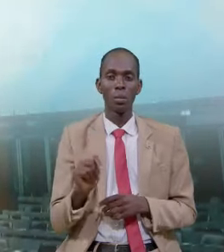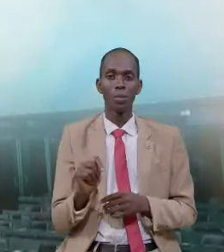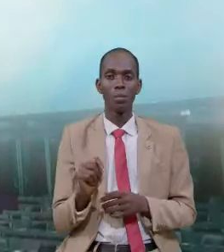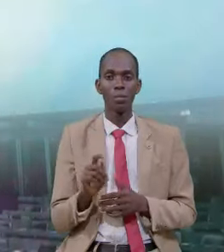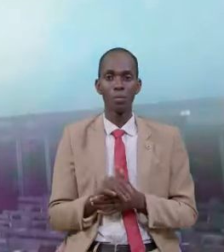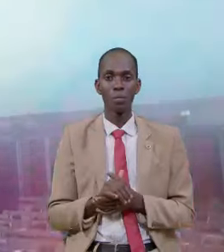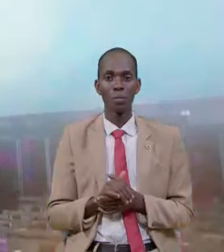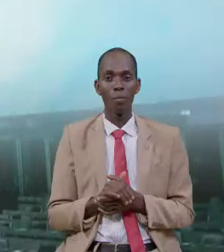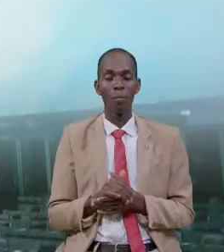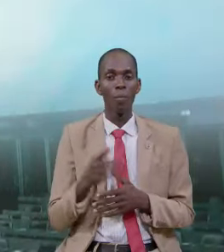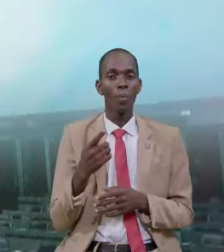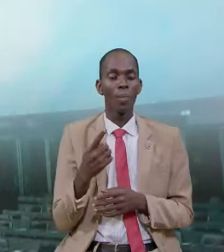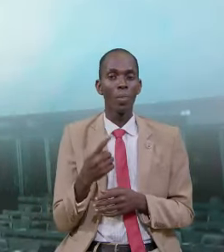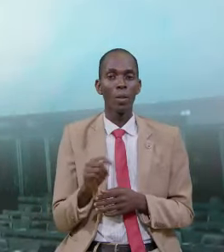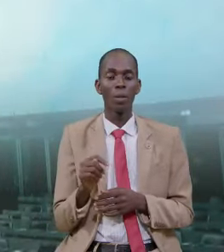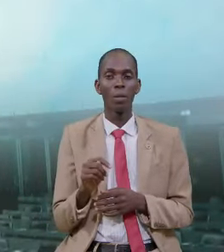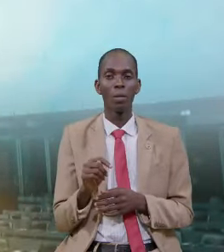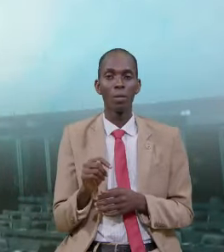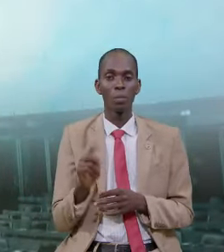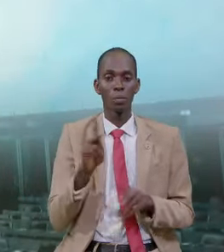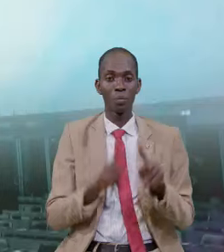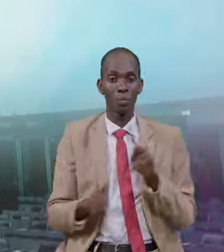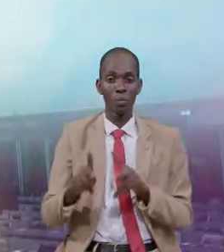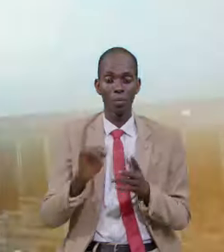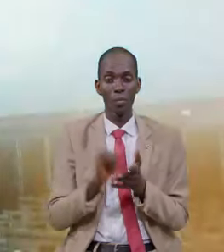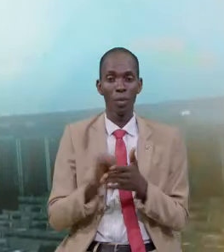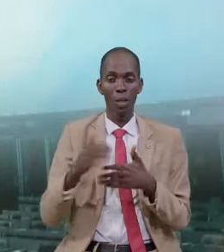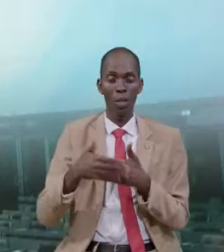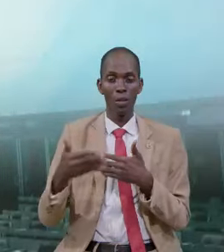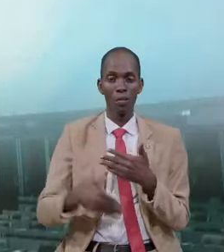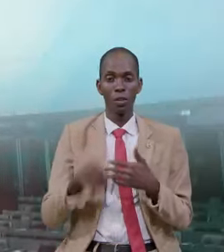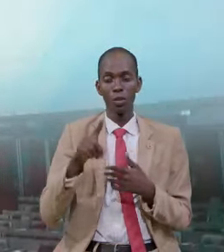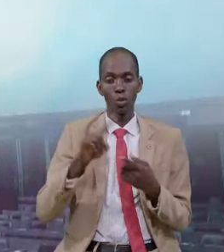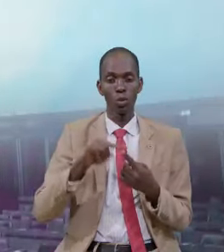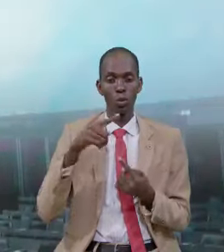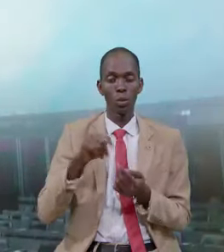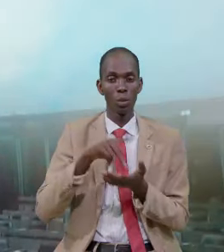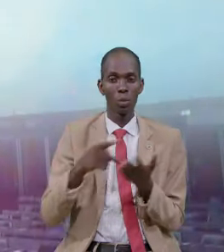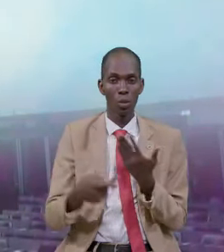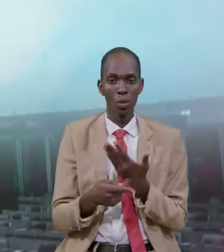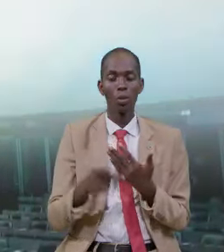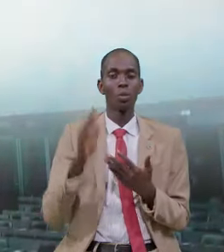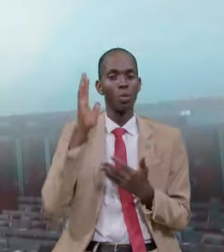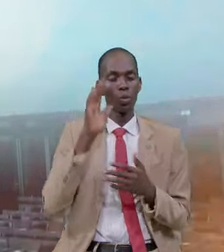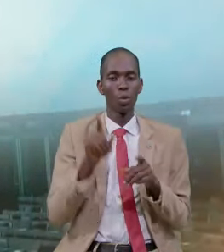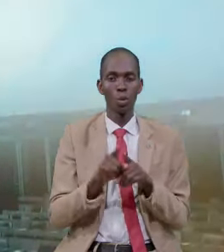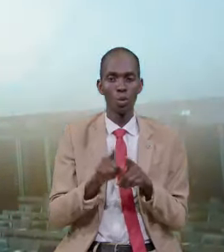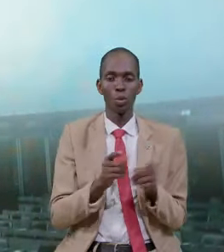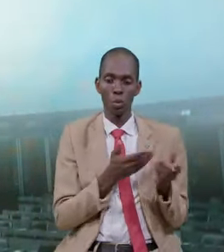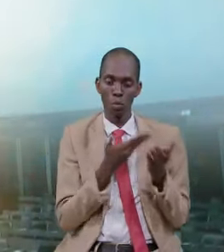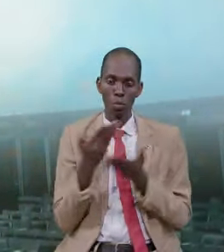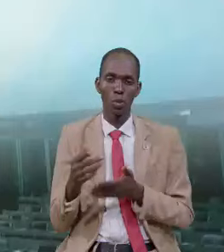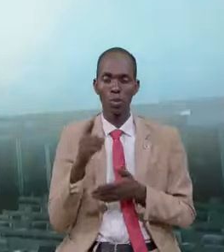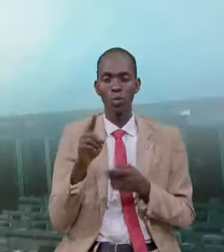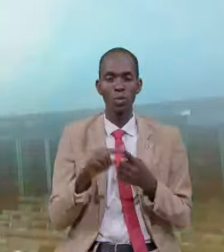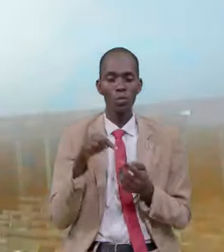the people that invited you to the crusade will bring you to this place. So please connect